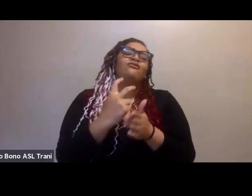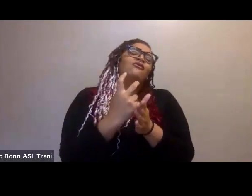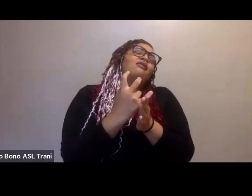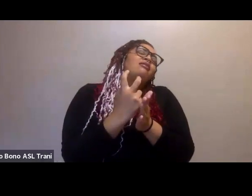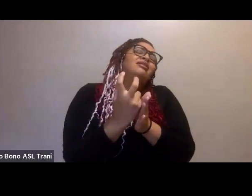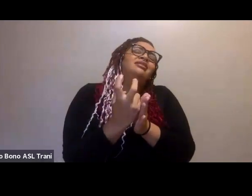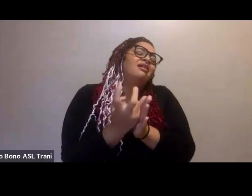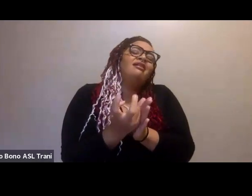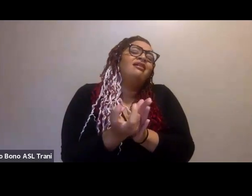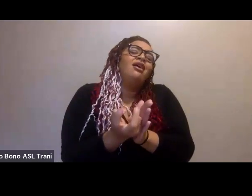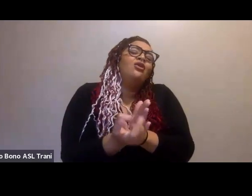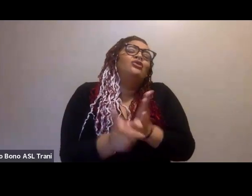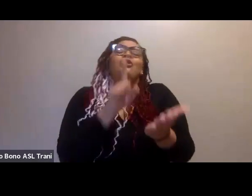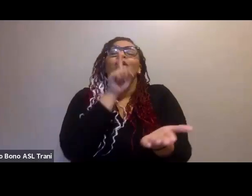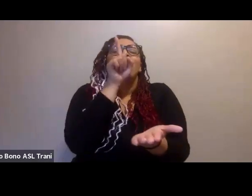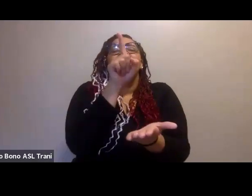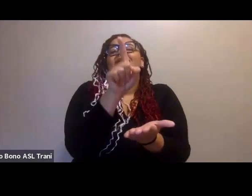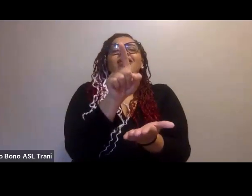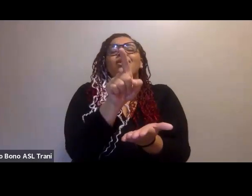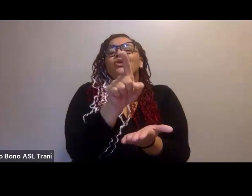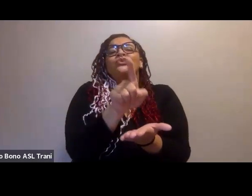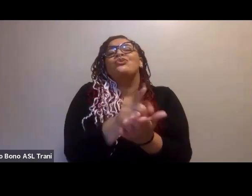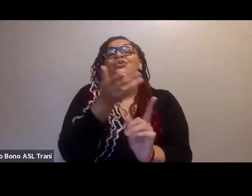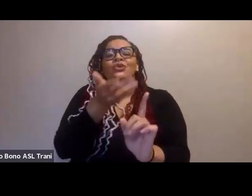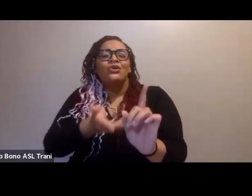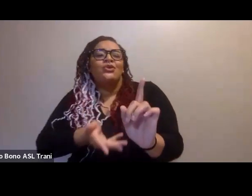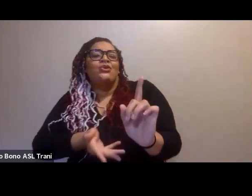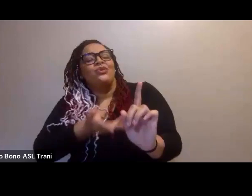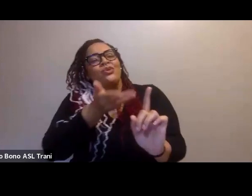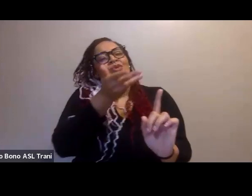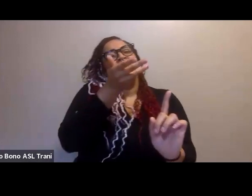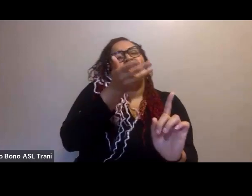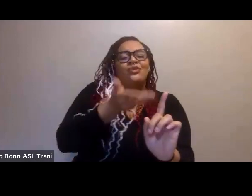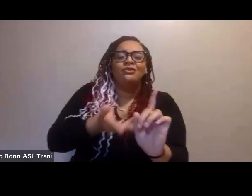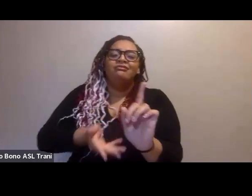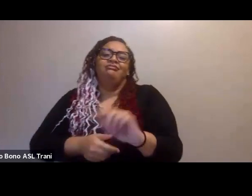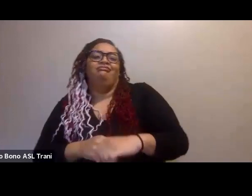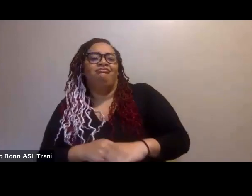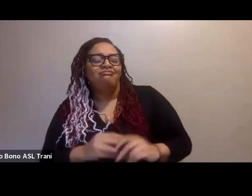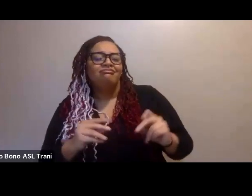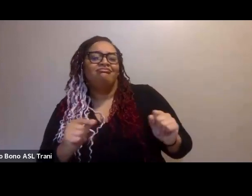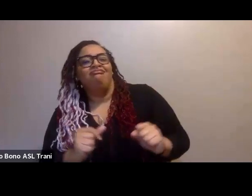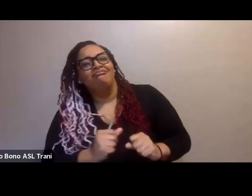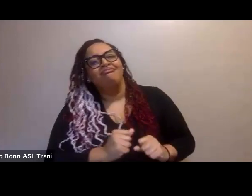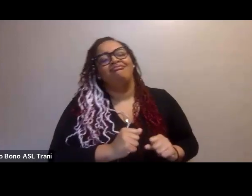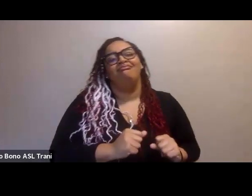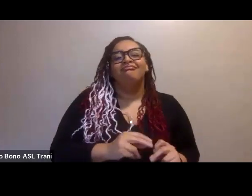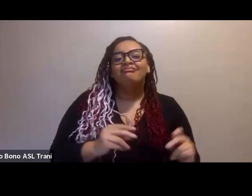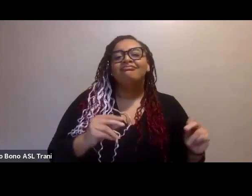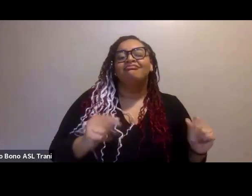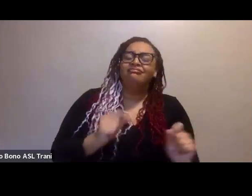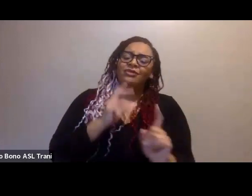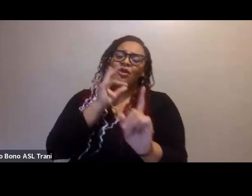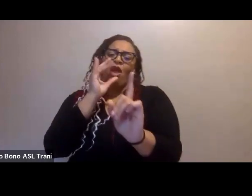I'm falling down, so into you, baby. Again, come on. I'm